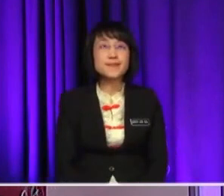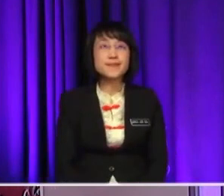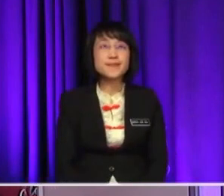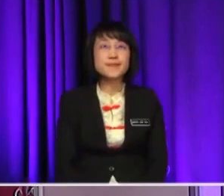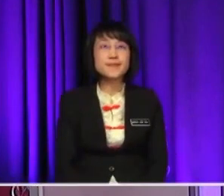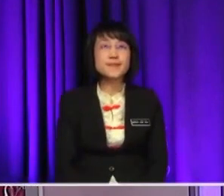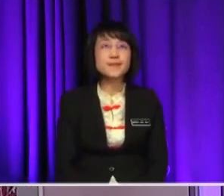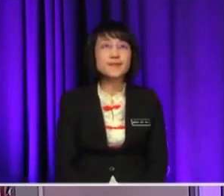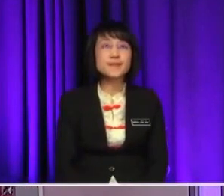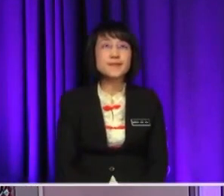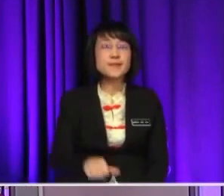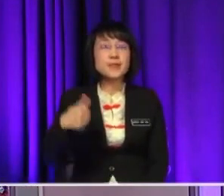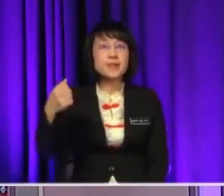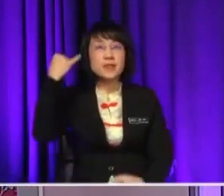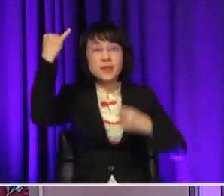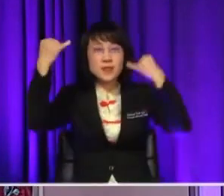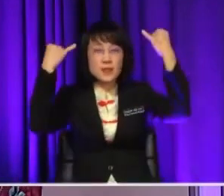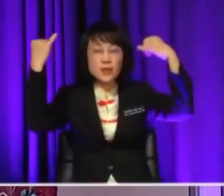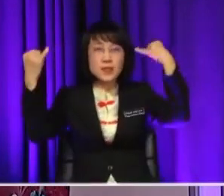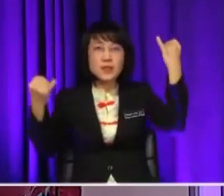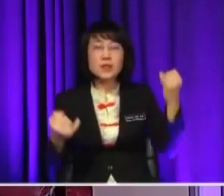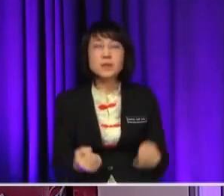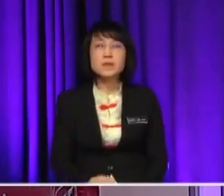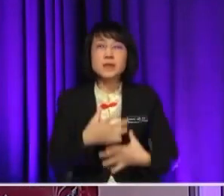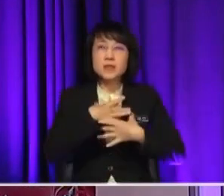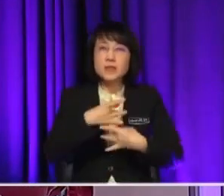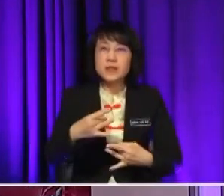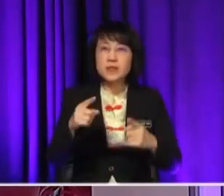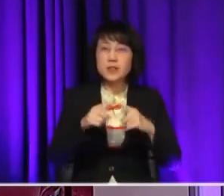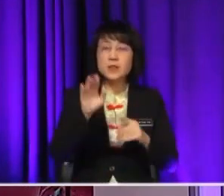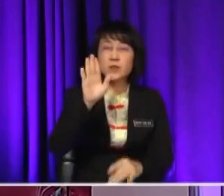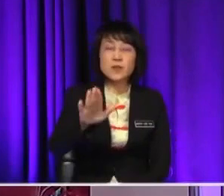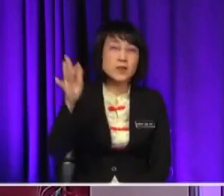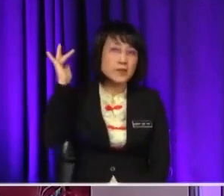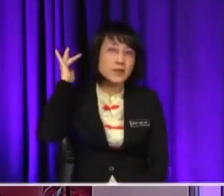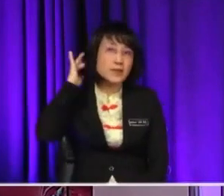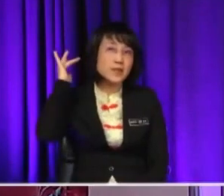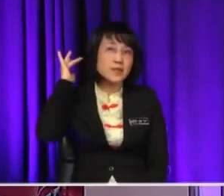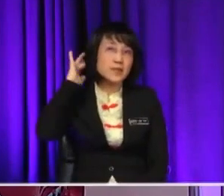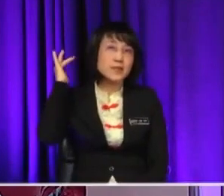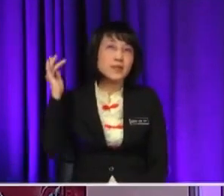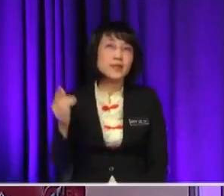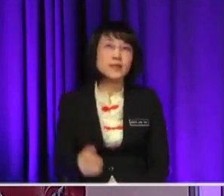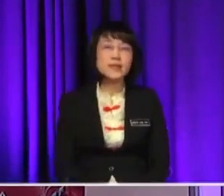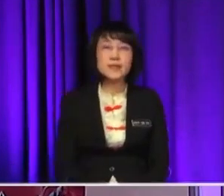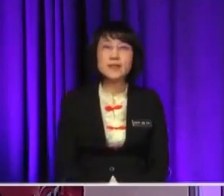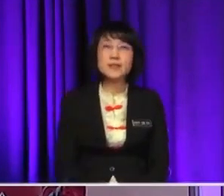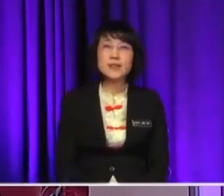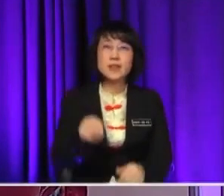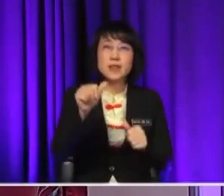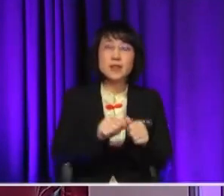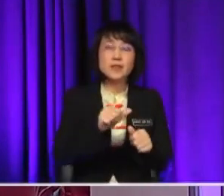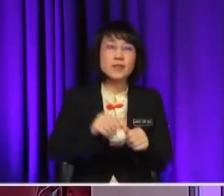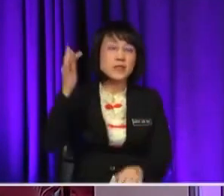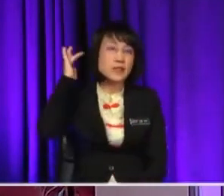about imagery is it should appeal to your senses. So a little bit of science here. Every single sense that